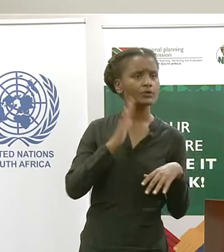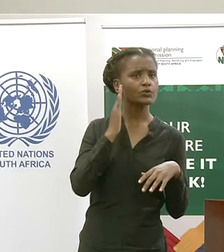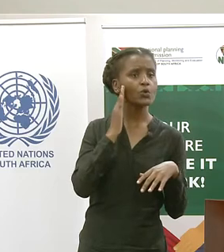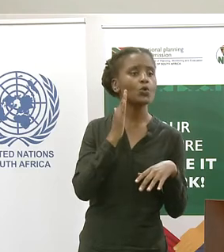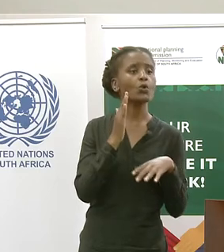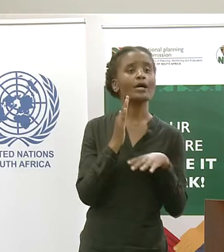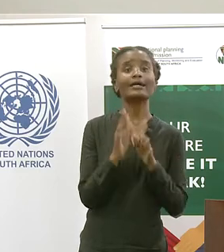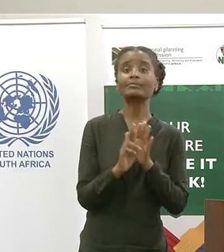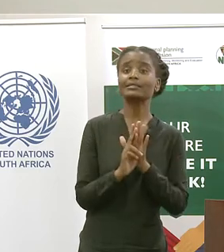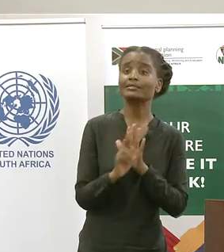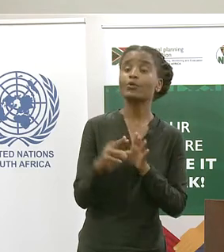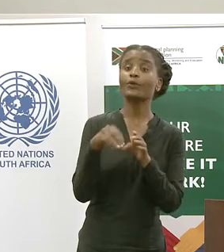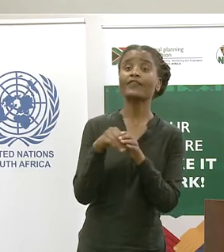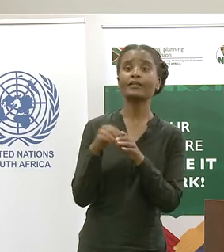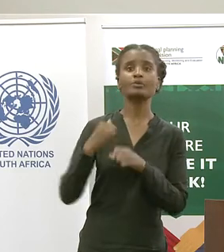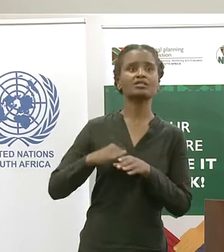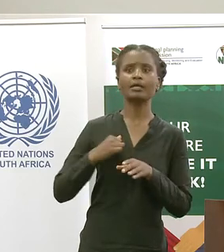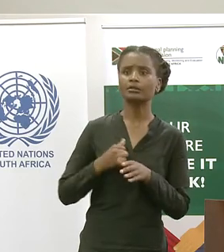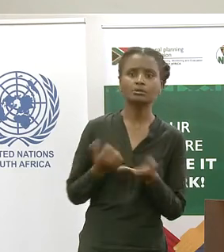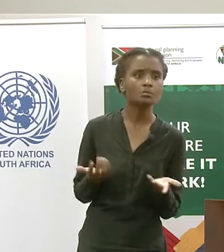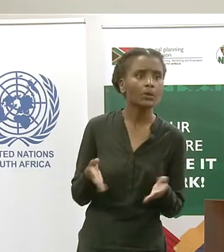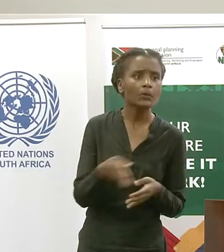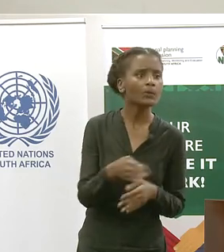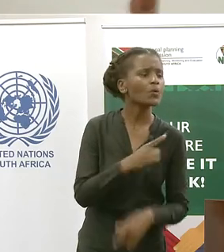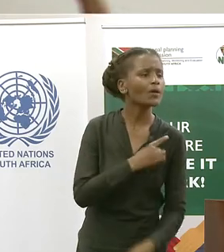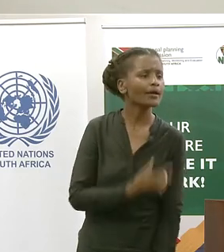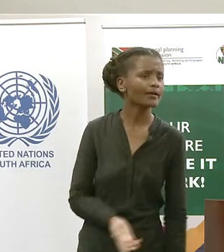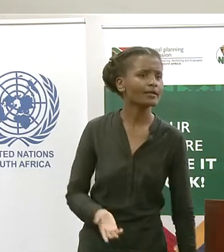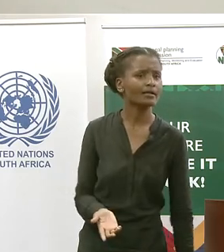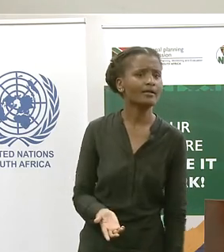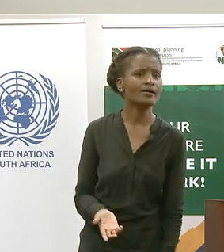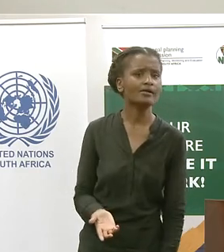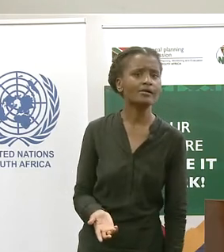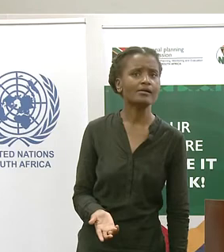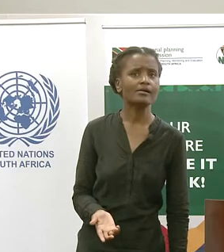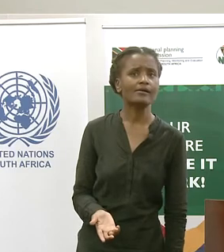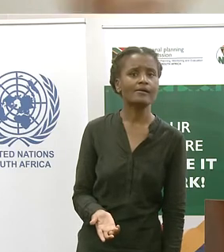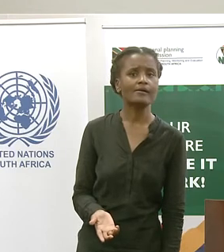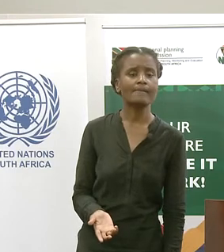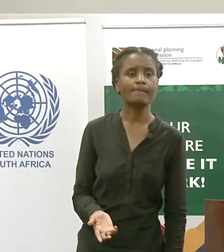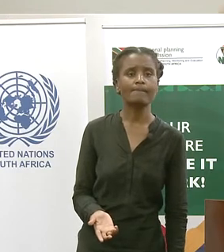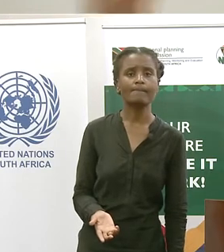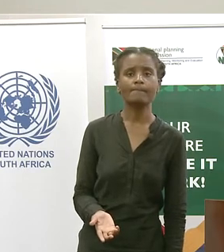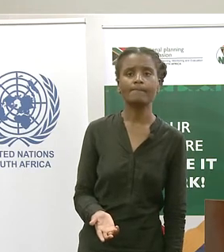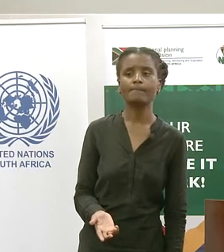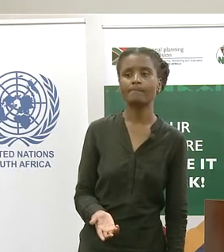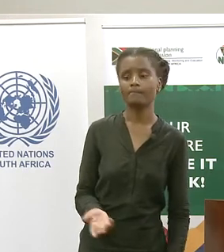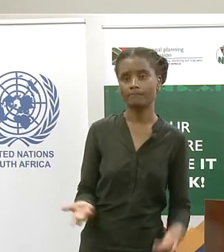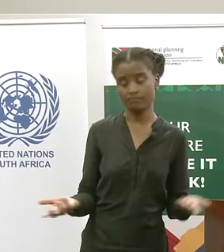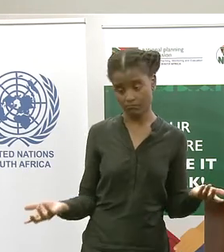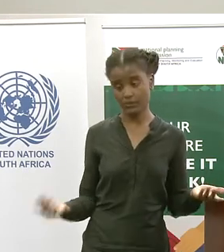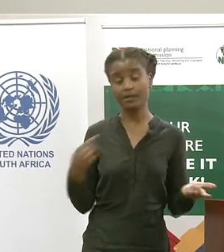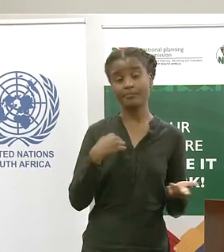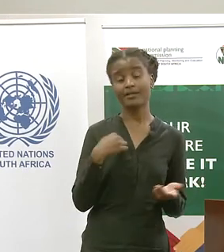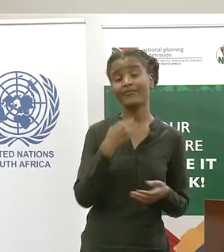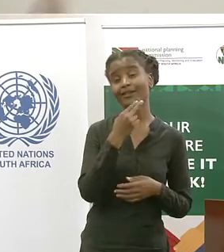municipalities and go away with the, because there's this, I have a nice Afrikaans